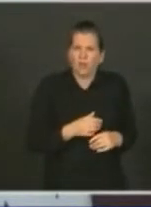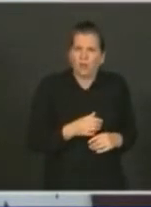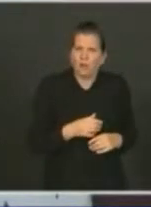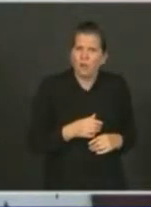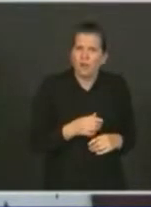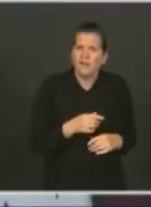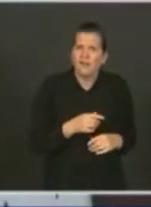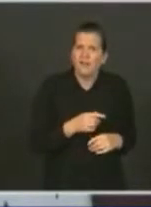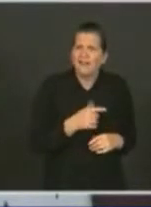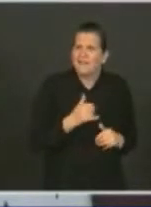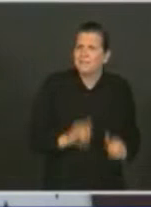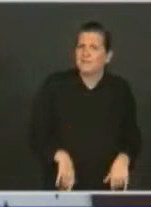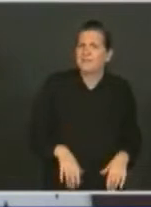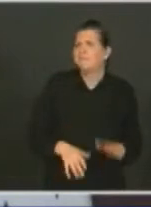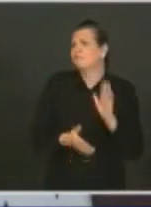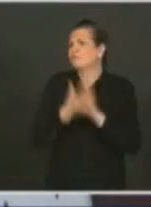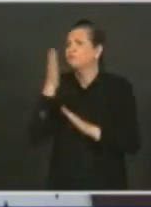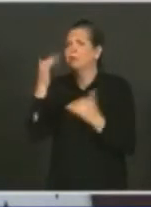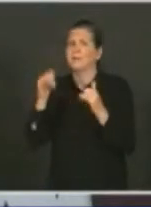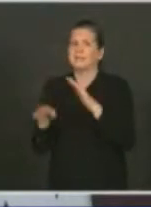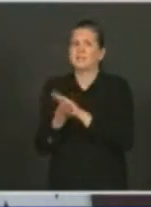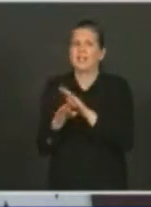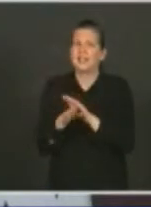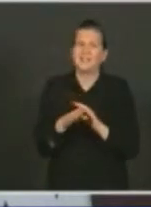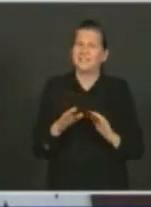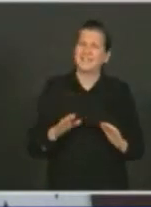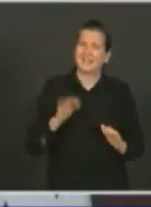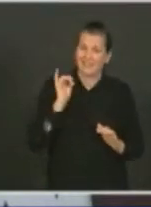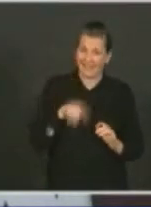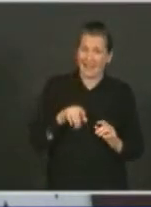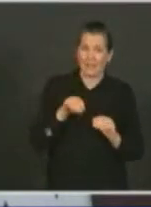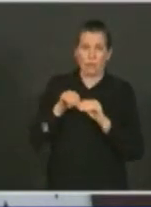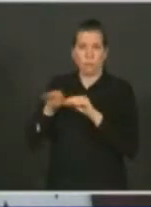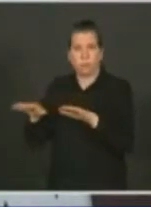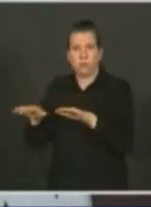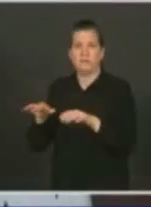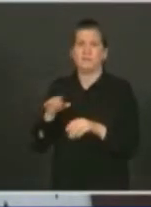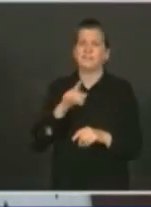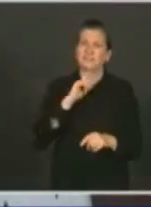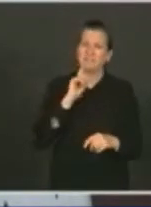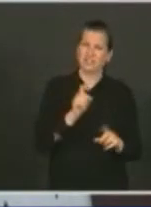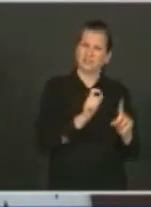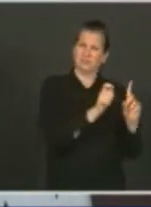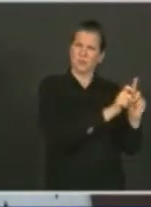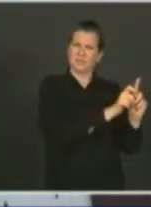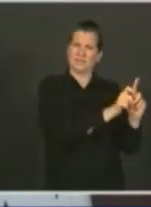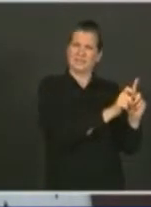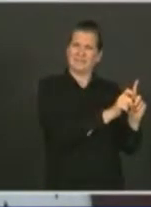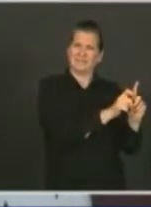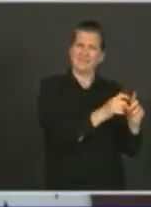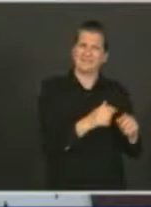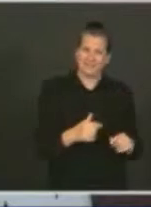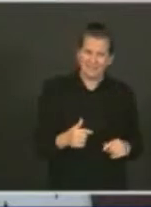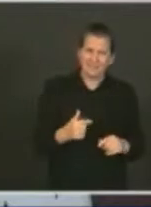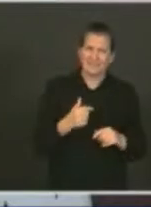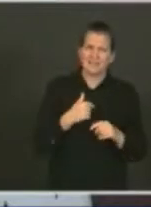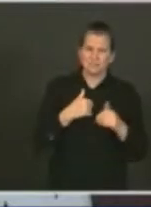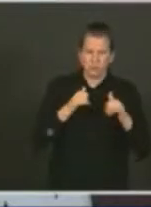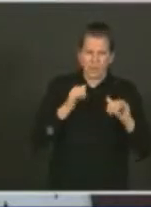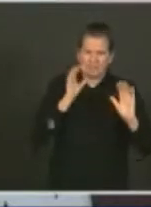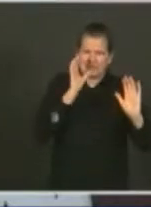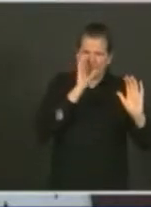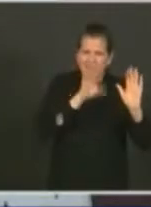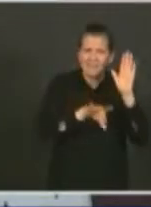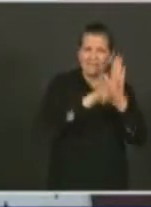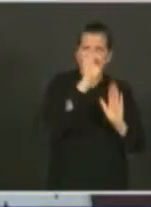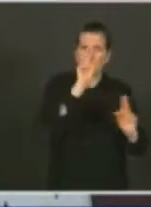soccer. So, and we're spending a lot of resources on trying to find those people and get them into